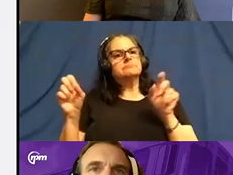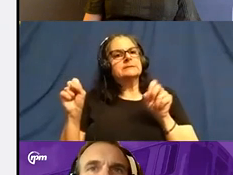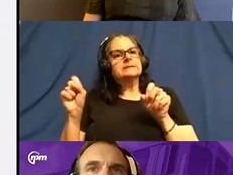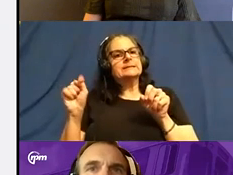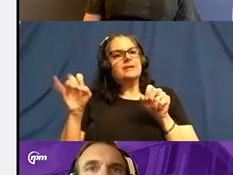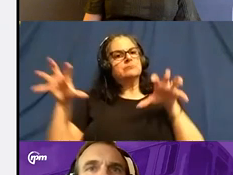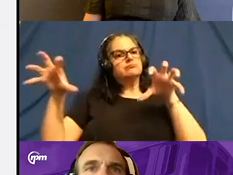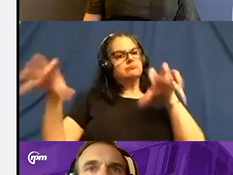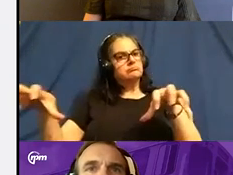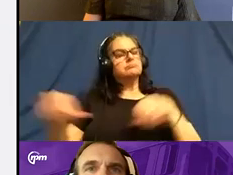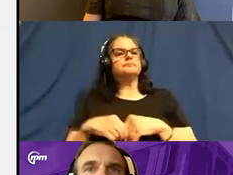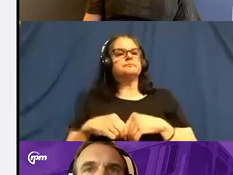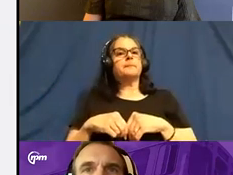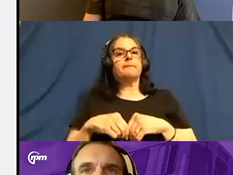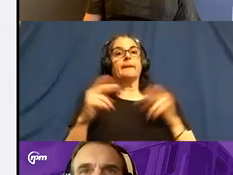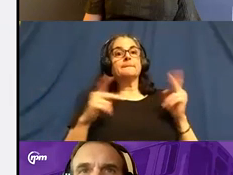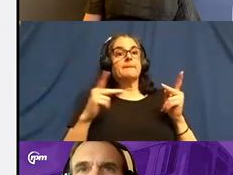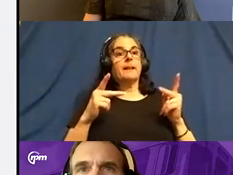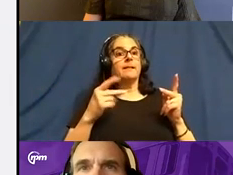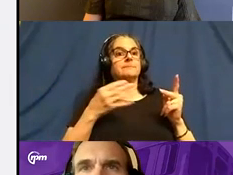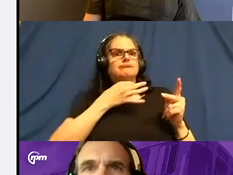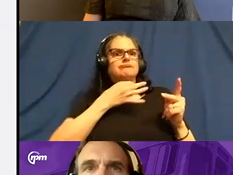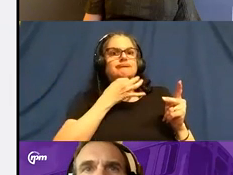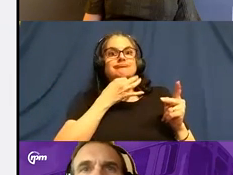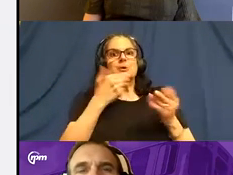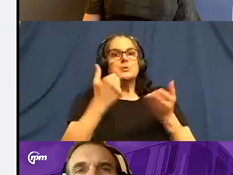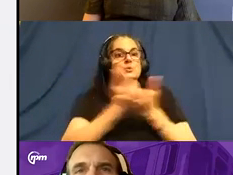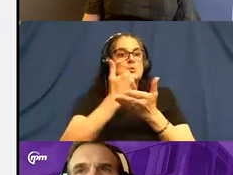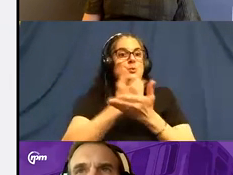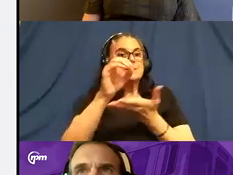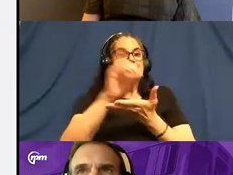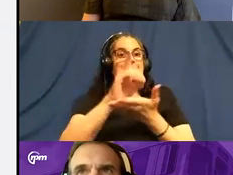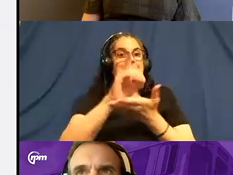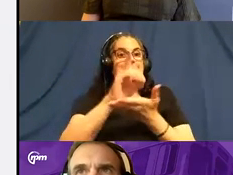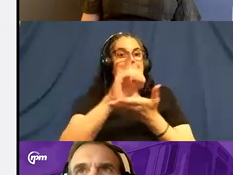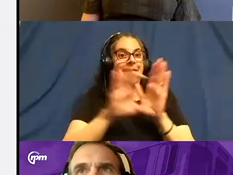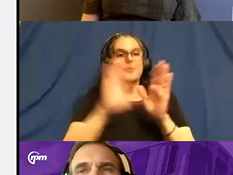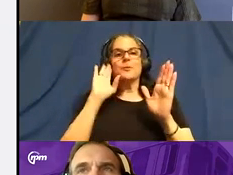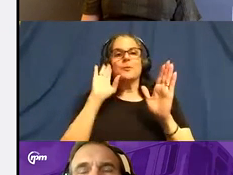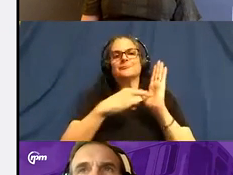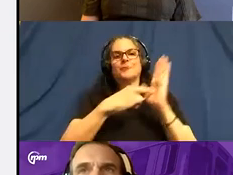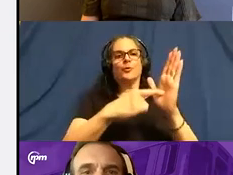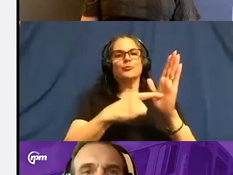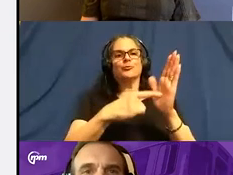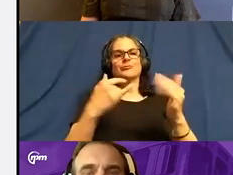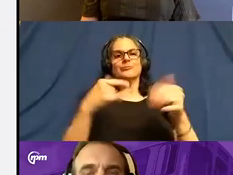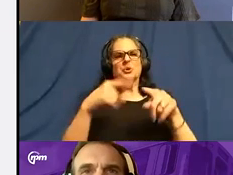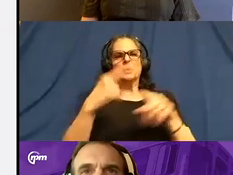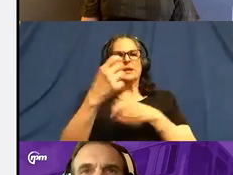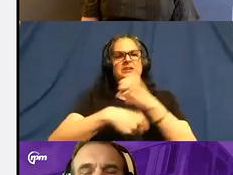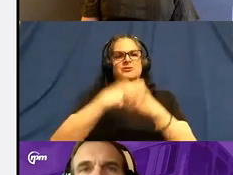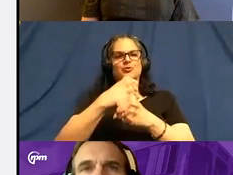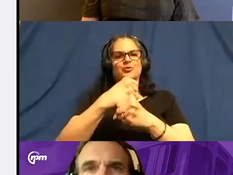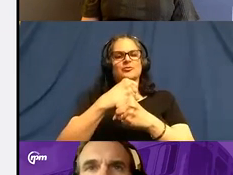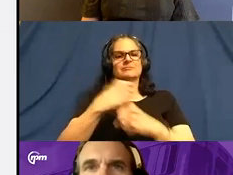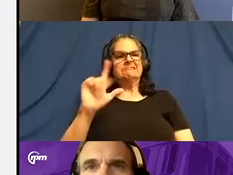really curious to see the new station designs. We will unveil them this year. We are in the process of